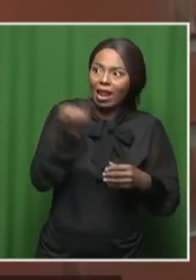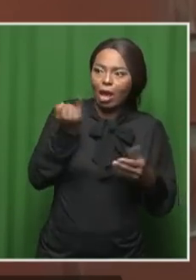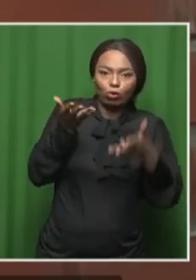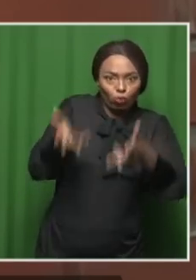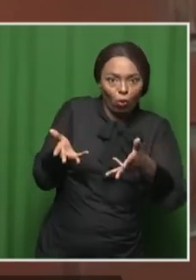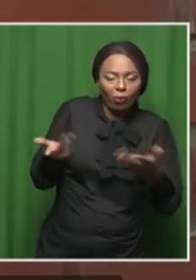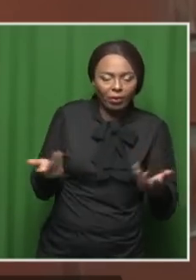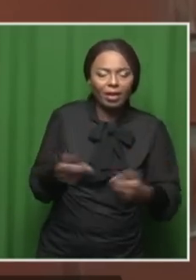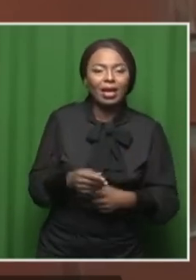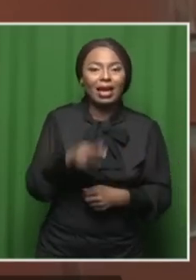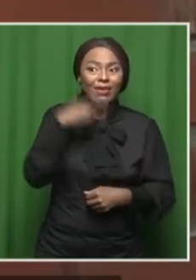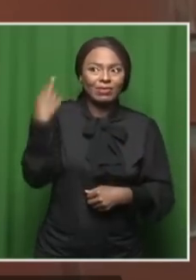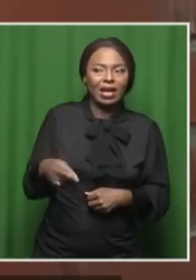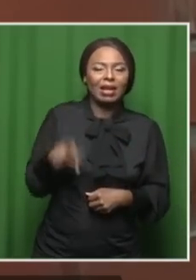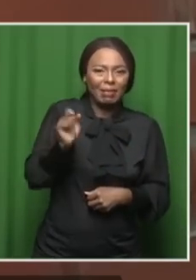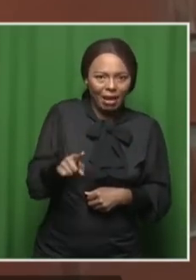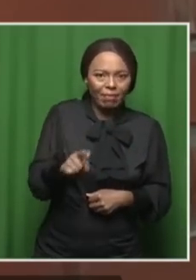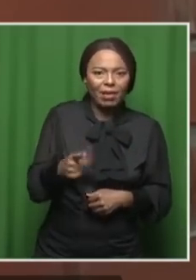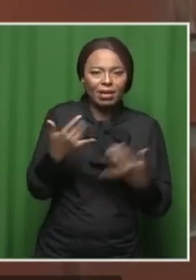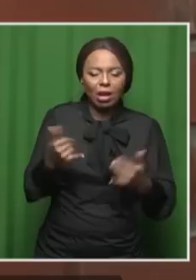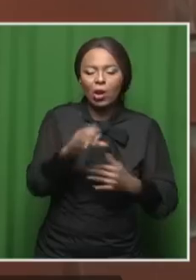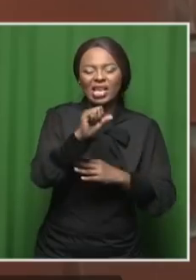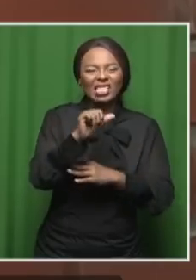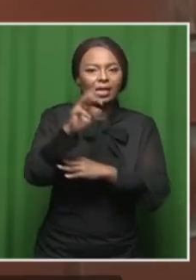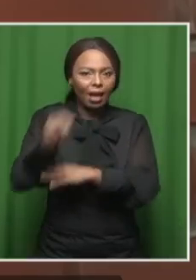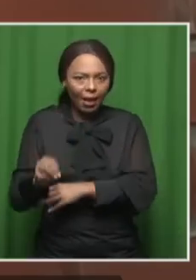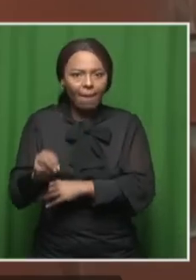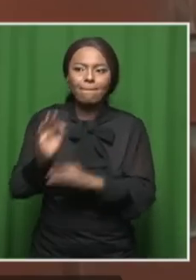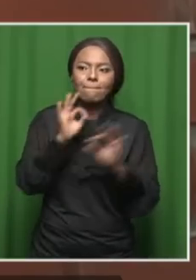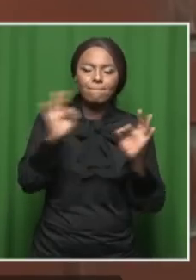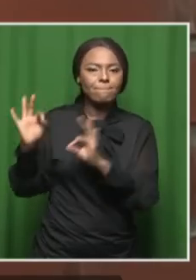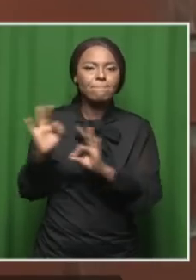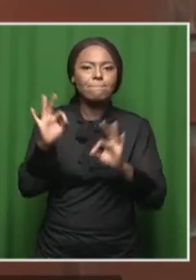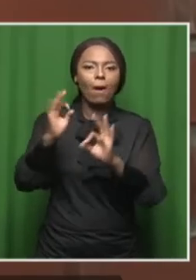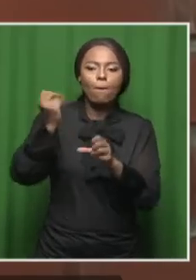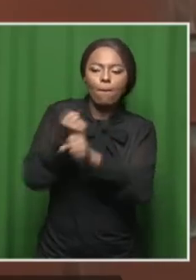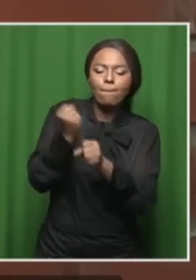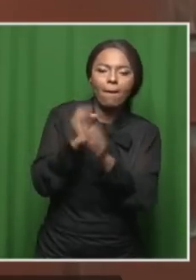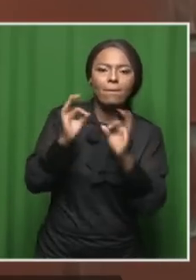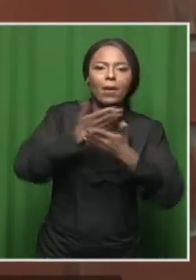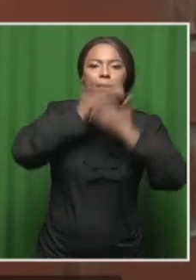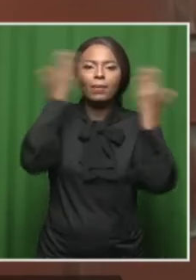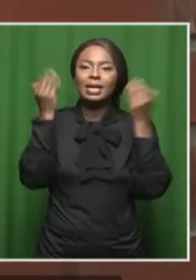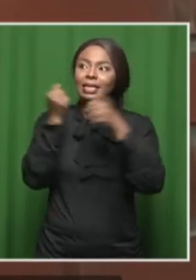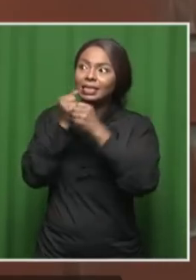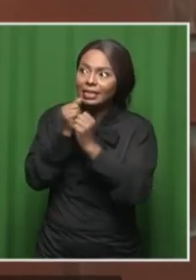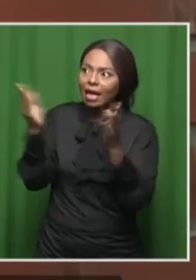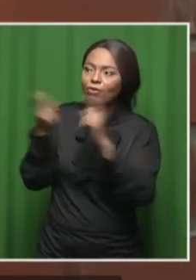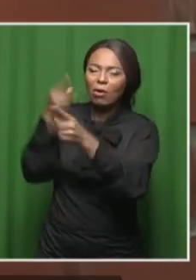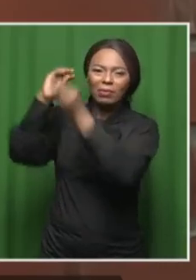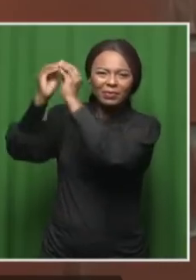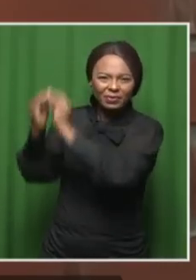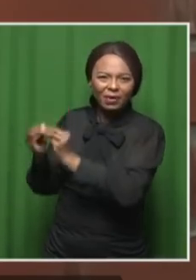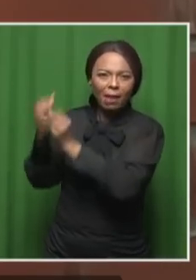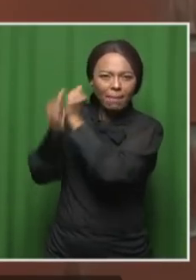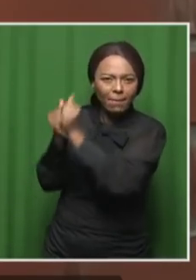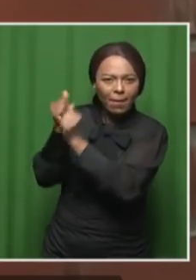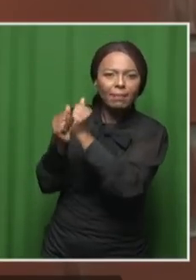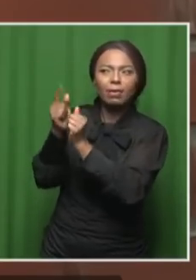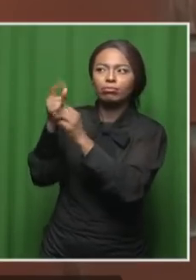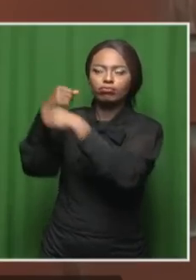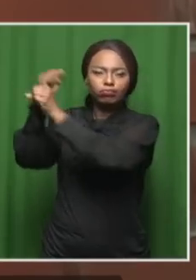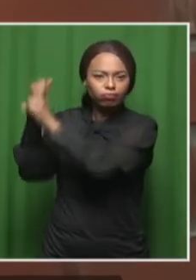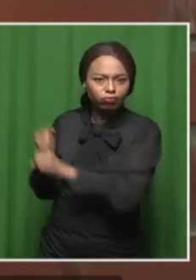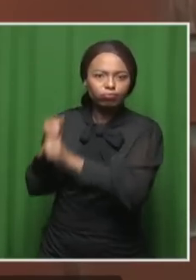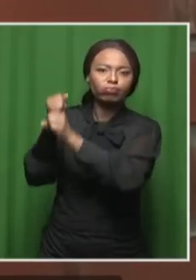now. So we really had a lapse in our value chain, starting from the facilities throughout until consumers got